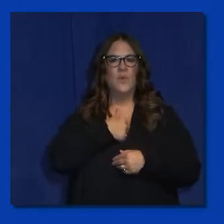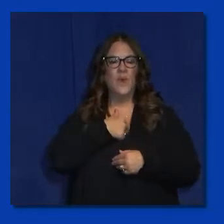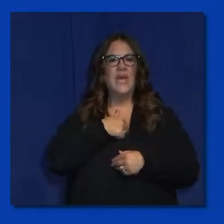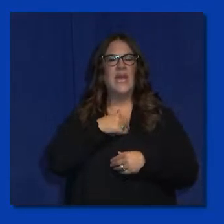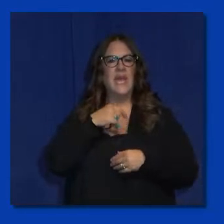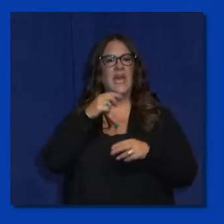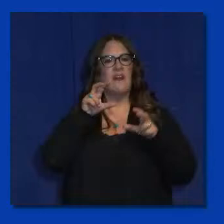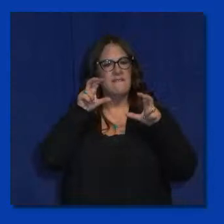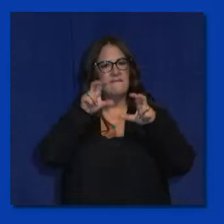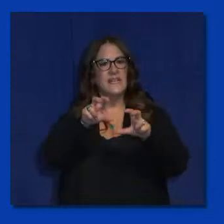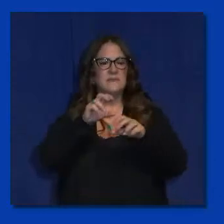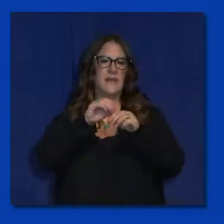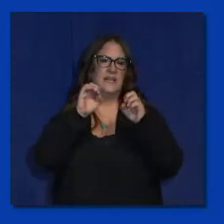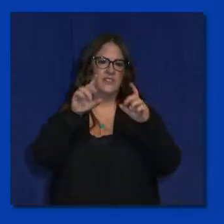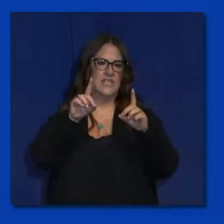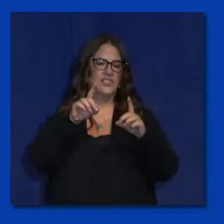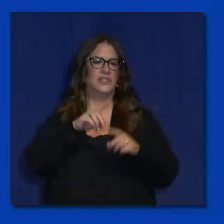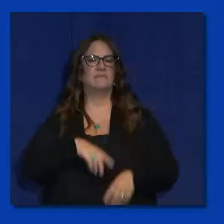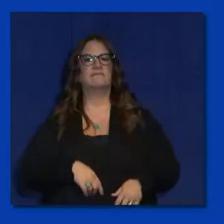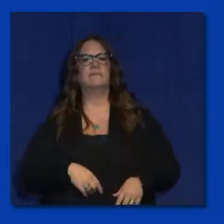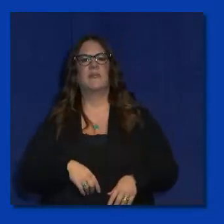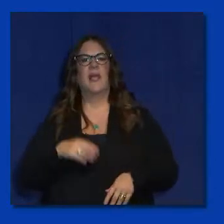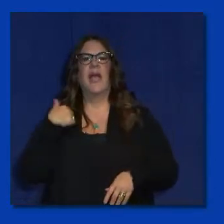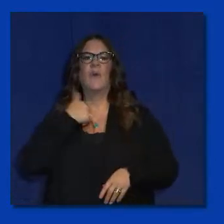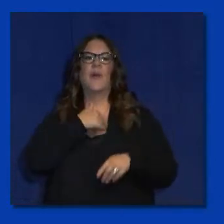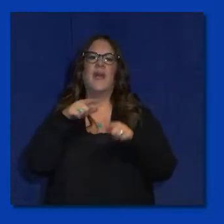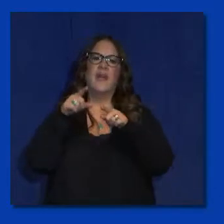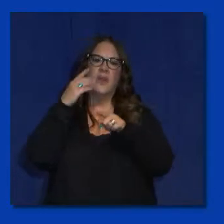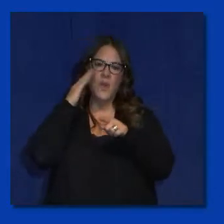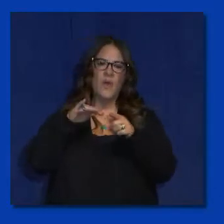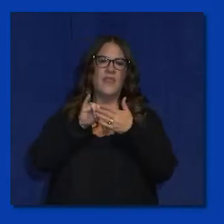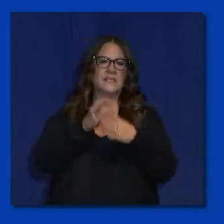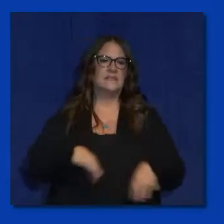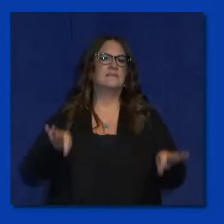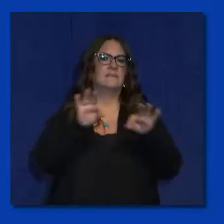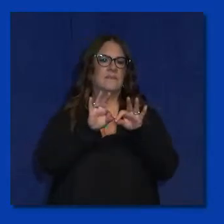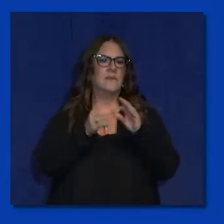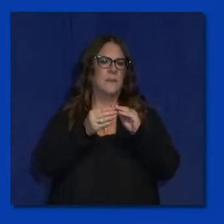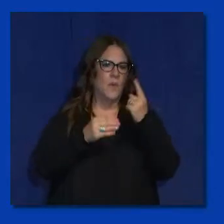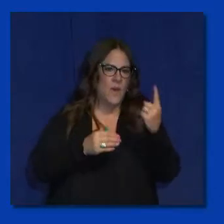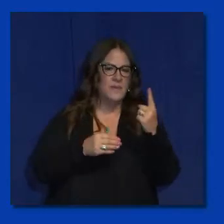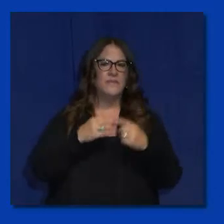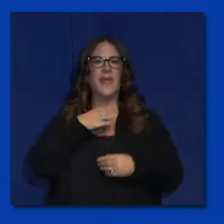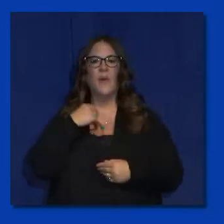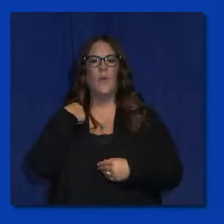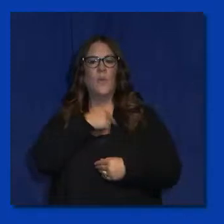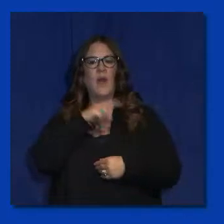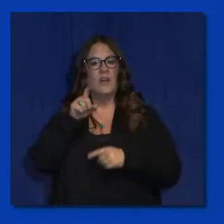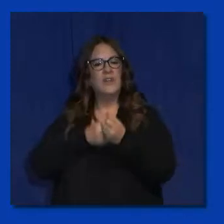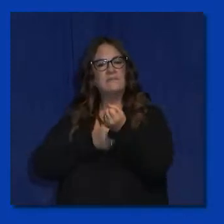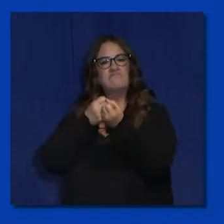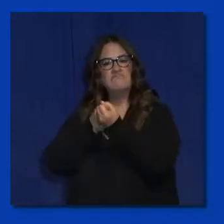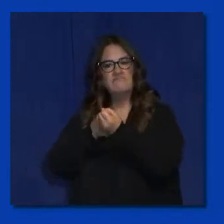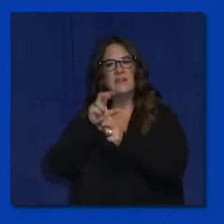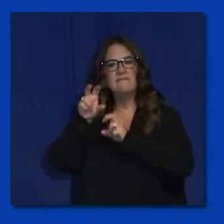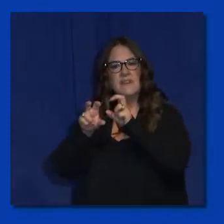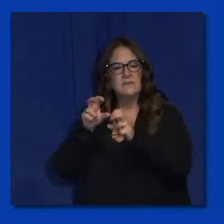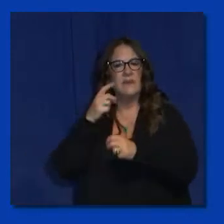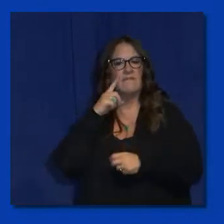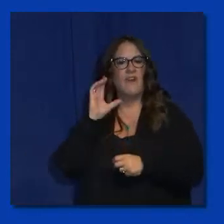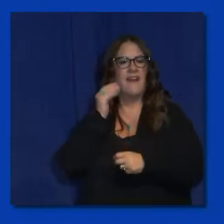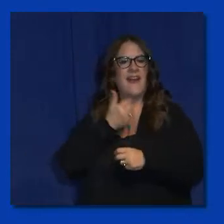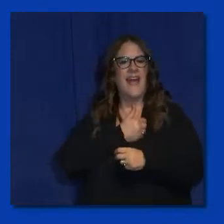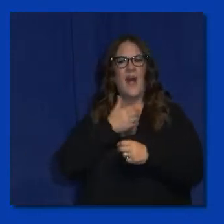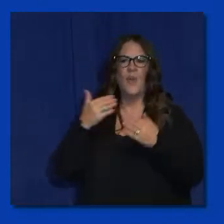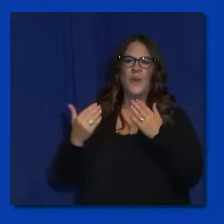We also need to cherish our entrepreneurs and those that make investments in our state. And that's what we will continue to do. And